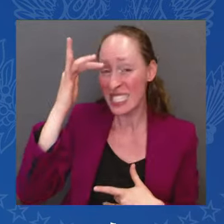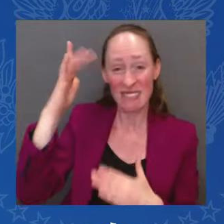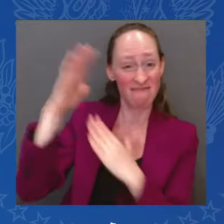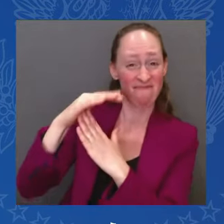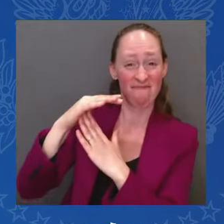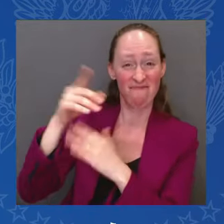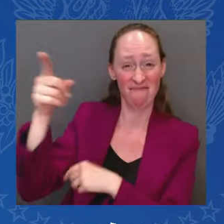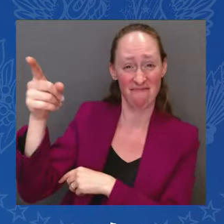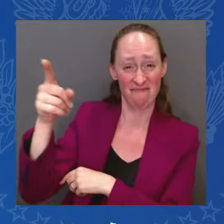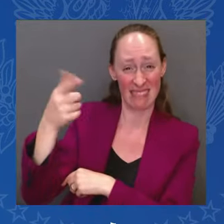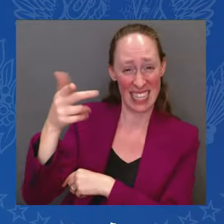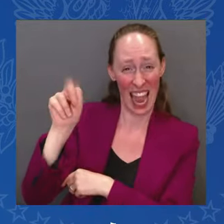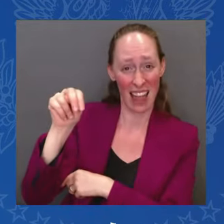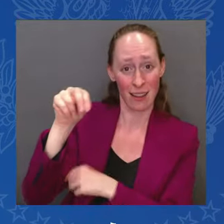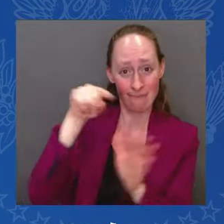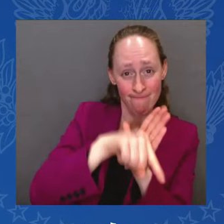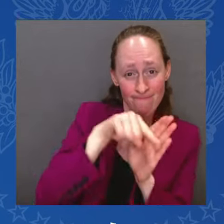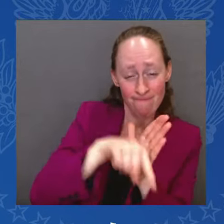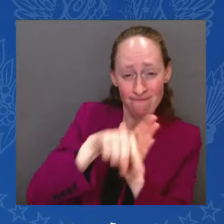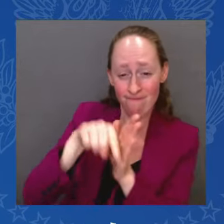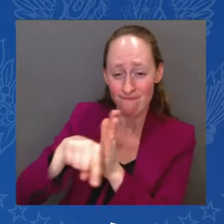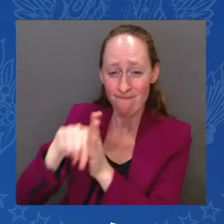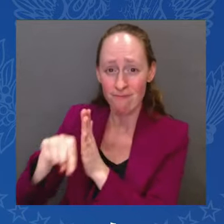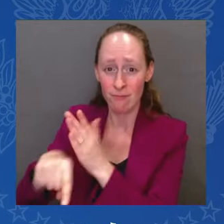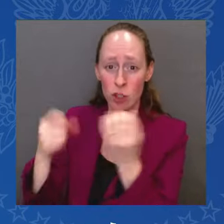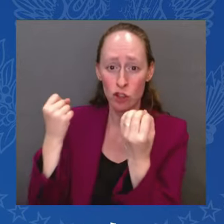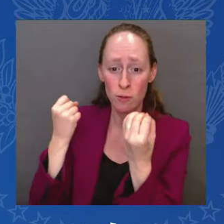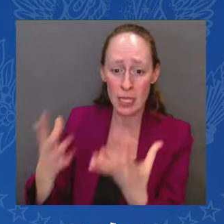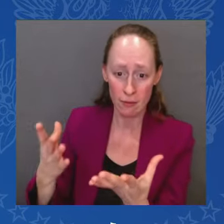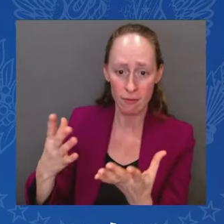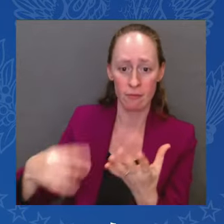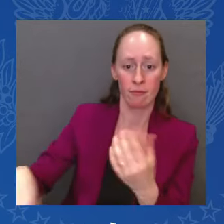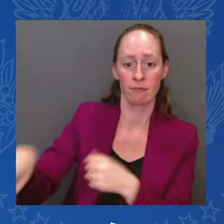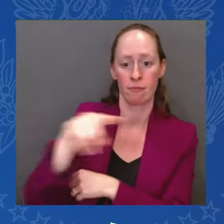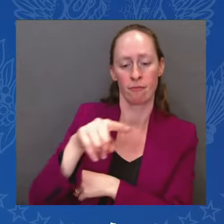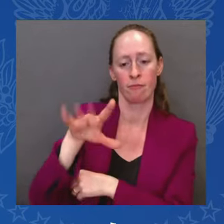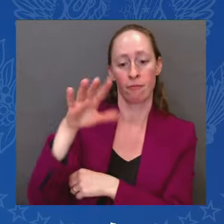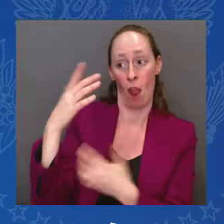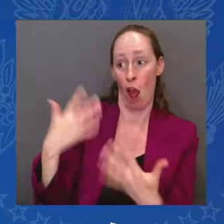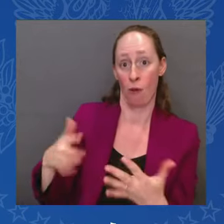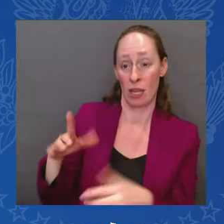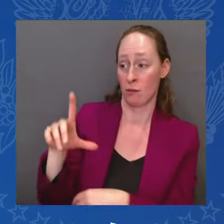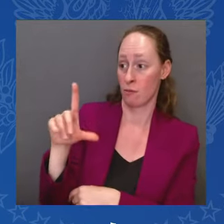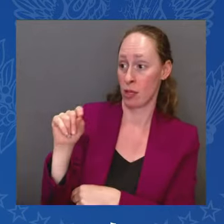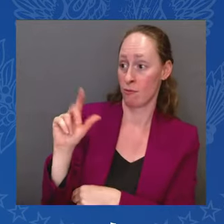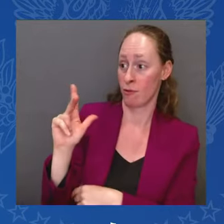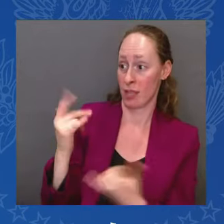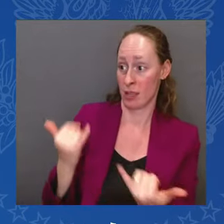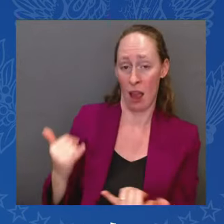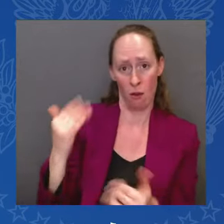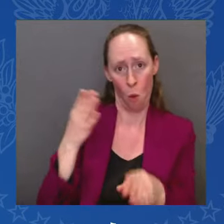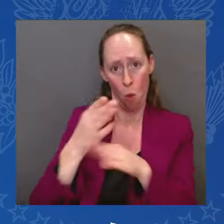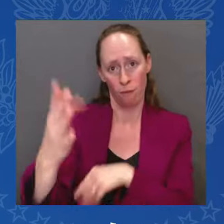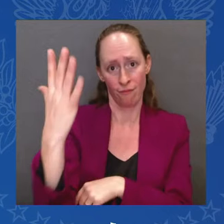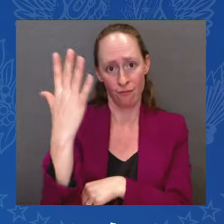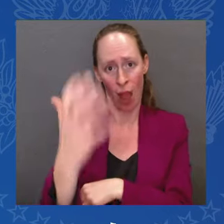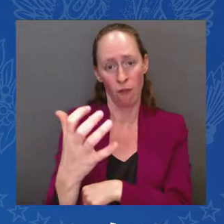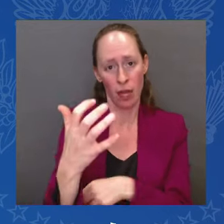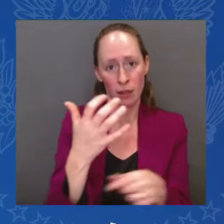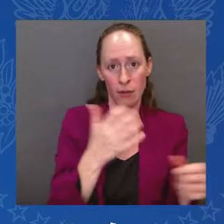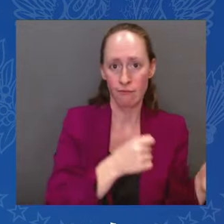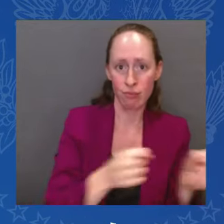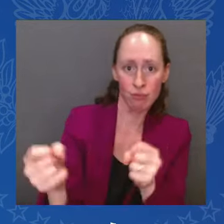country's experienced more than 500 mass shootings and well over 30,000 deaths due to gun